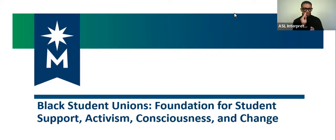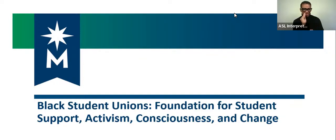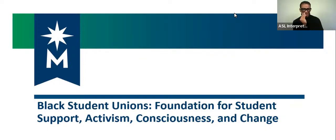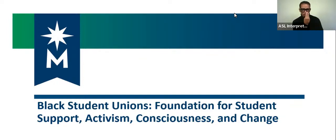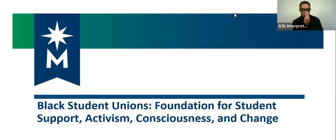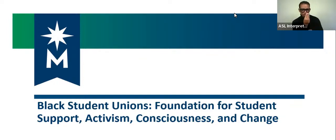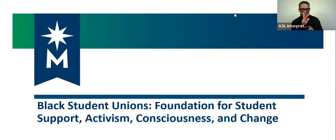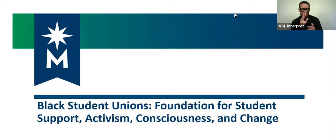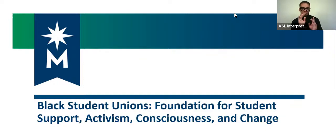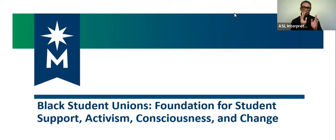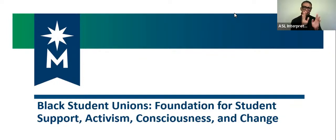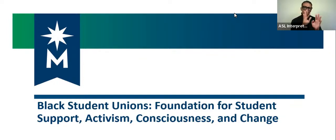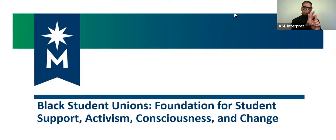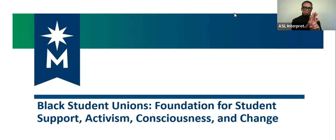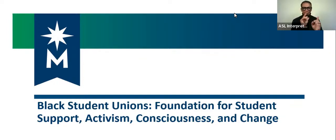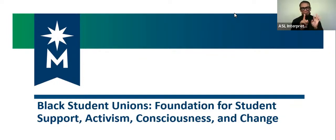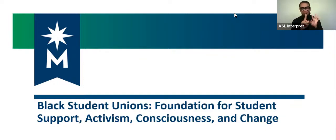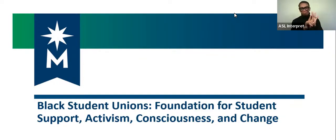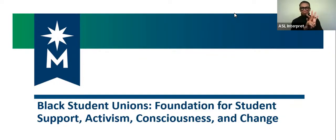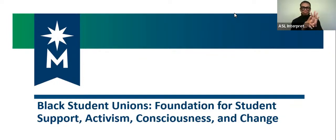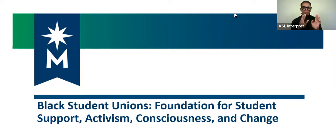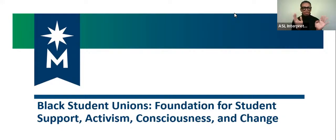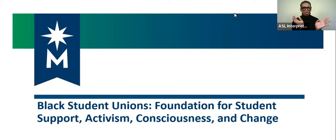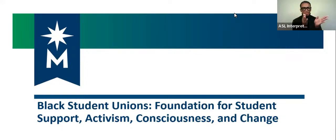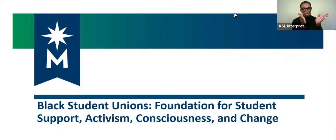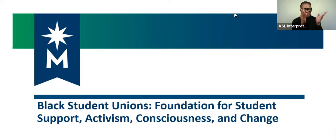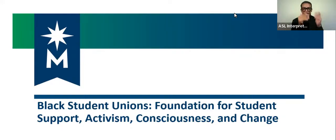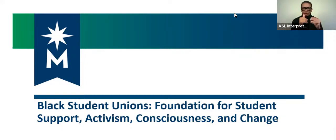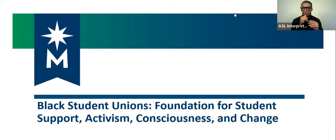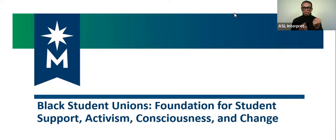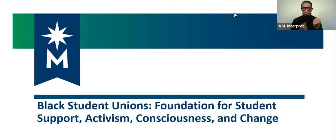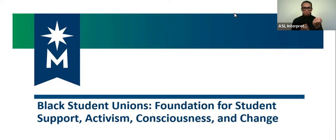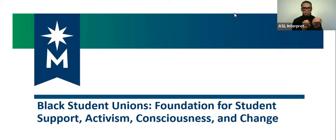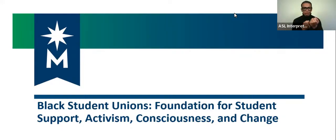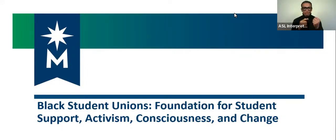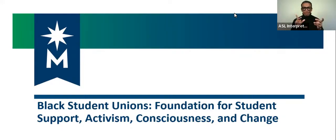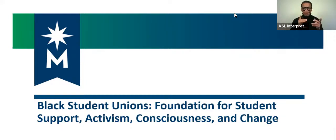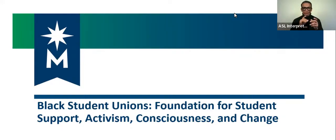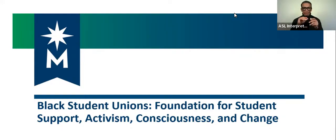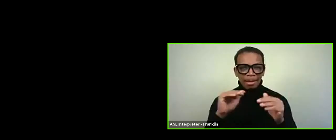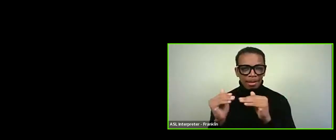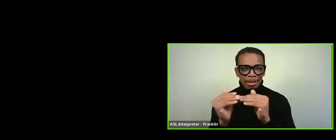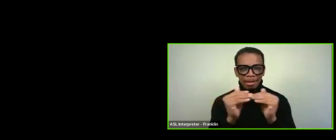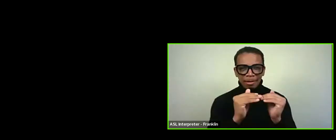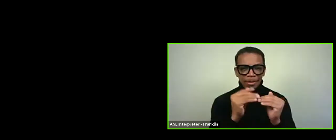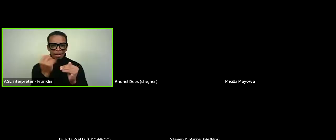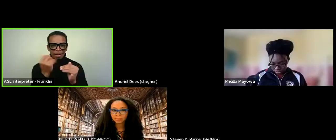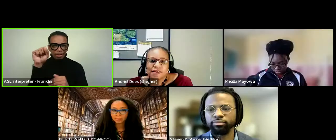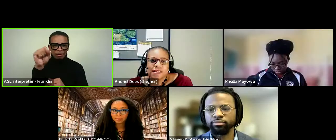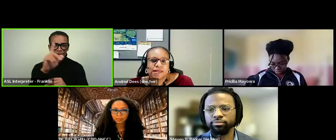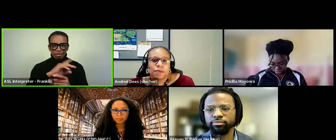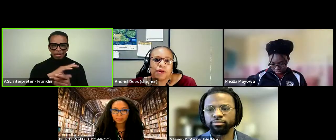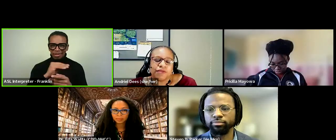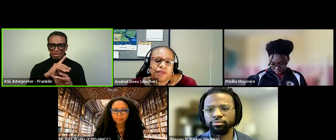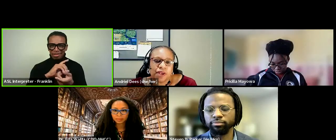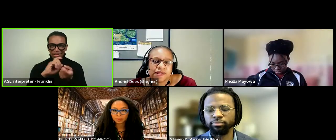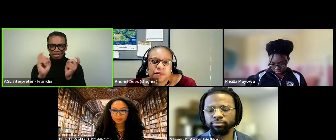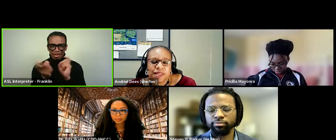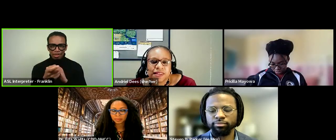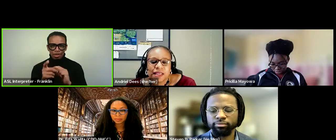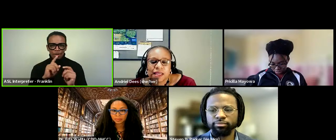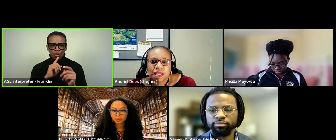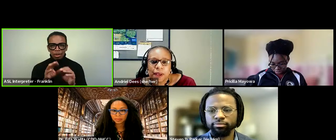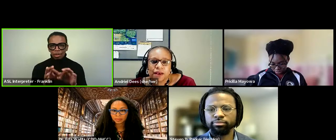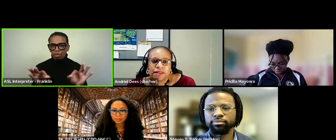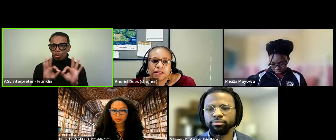of a foundation for student support, activism, consciousness, and change. And really, this is important for us